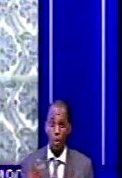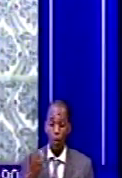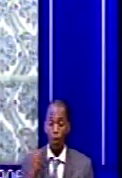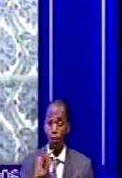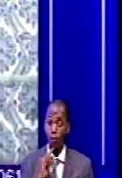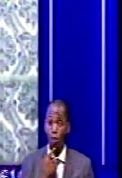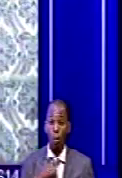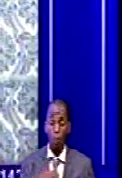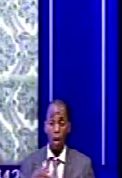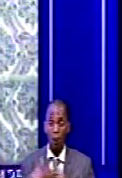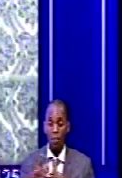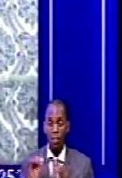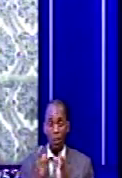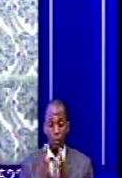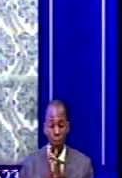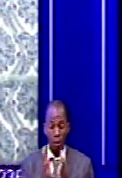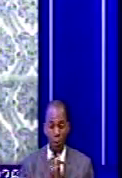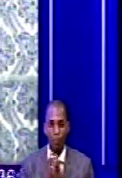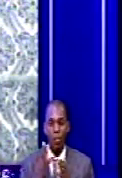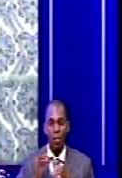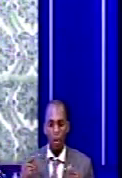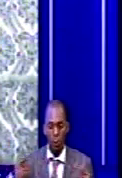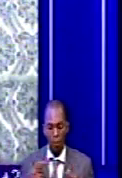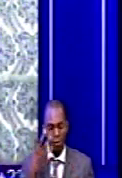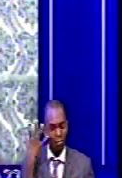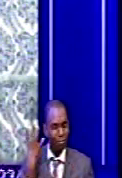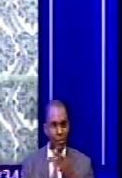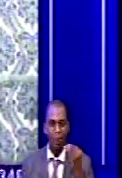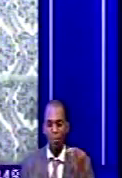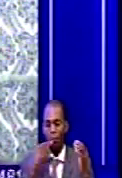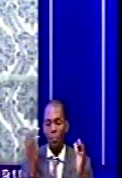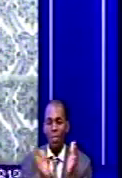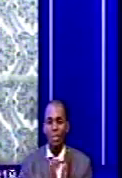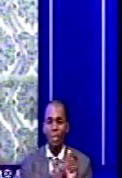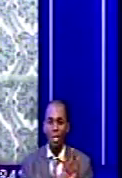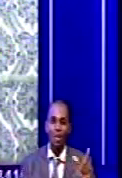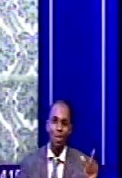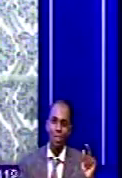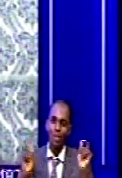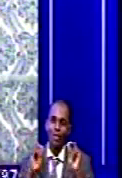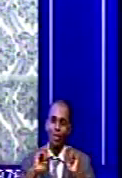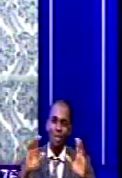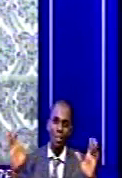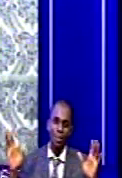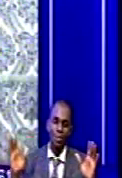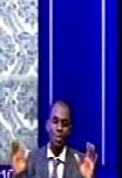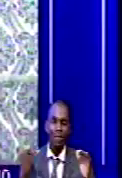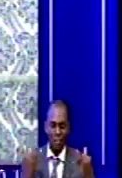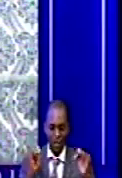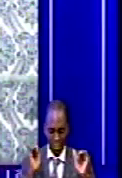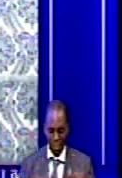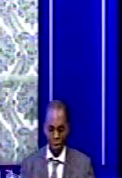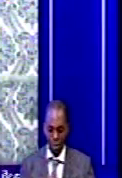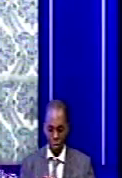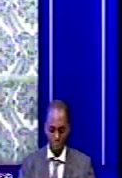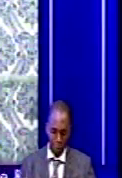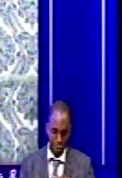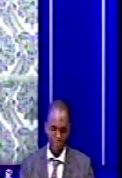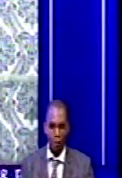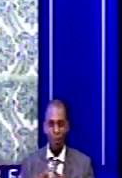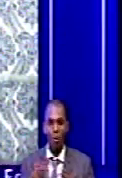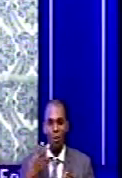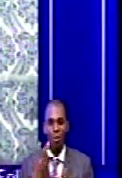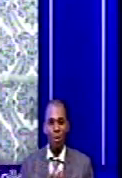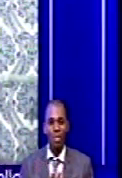on me, I was disturbed. And I told God it has come at the right time. Throughout that crusade, I was camping